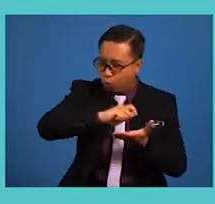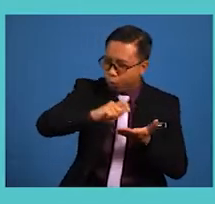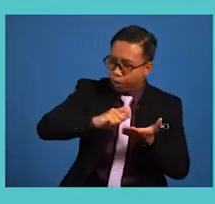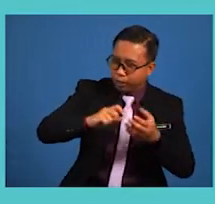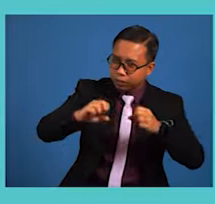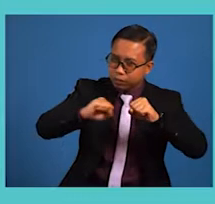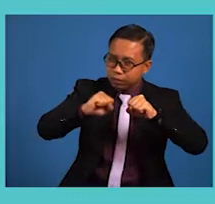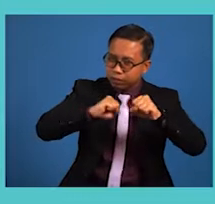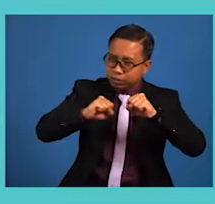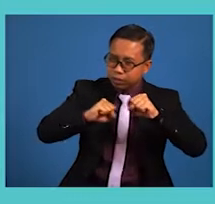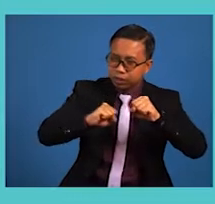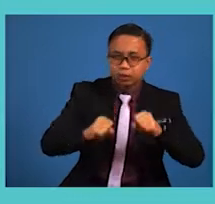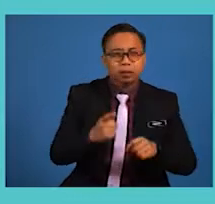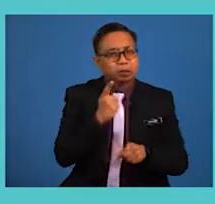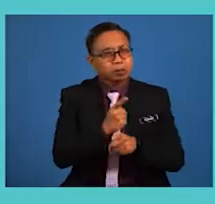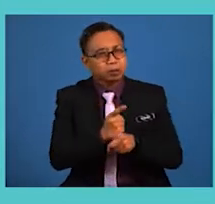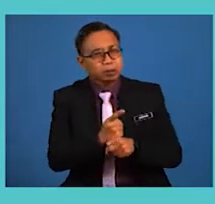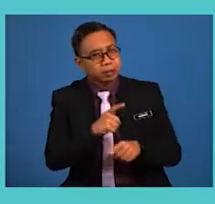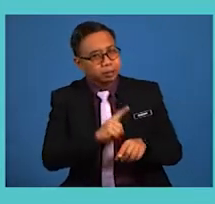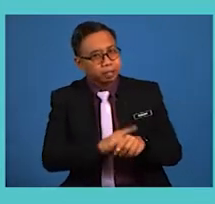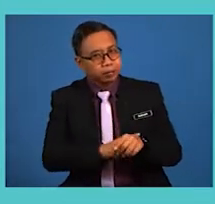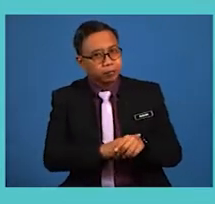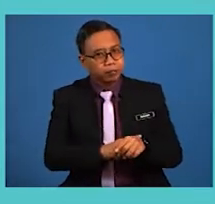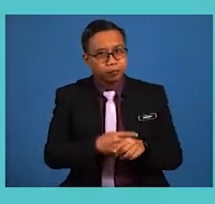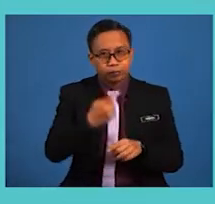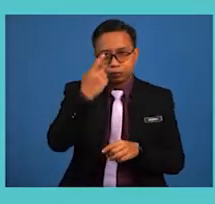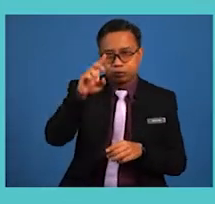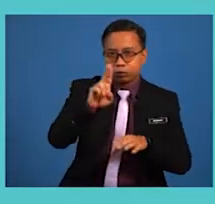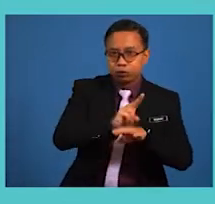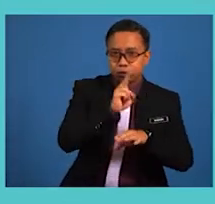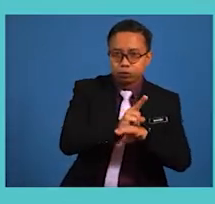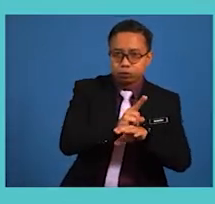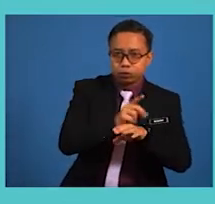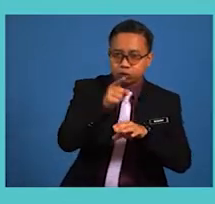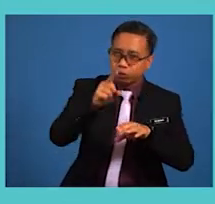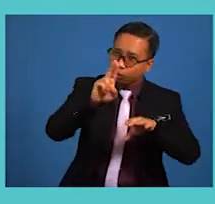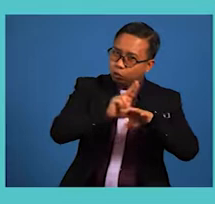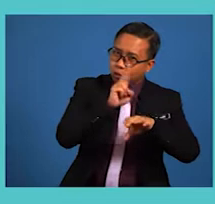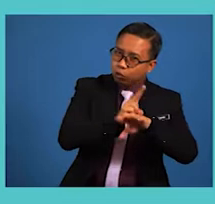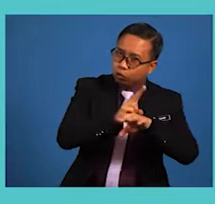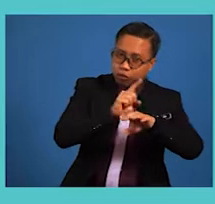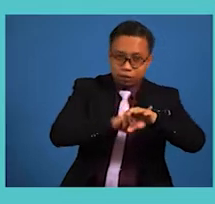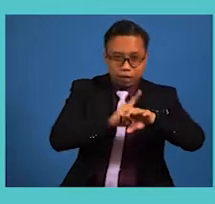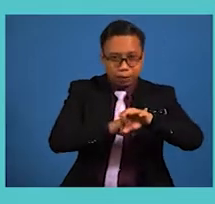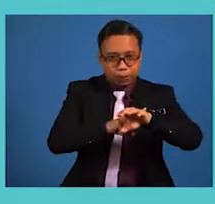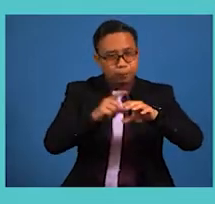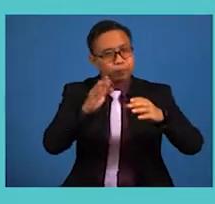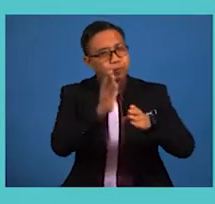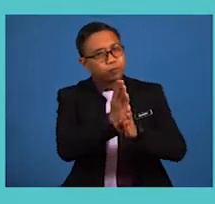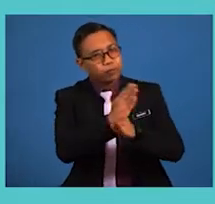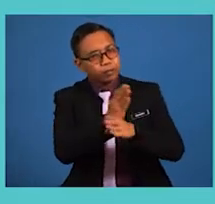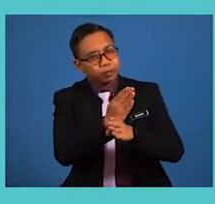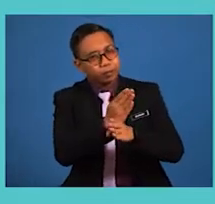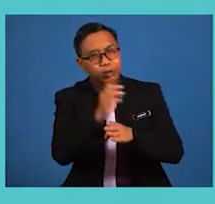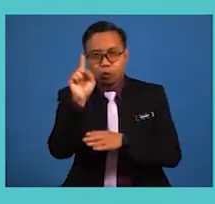synthesis, which is the correct time frame should you use? Can you use any time frame stated in Figure 1